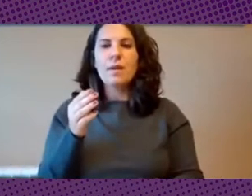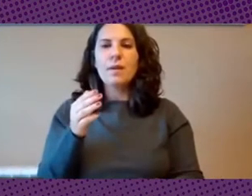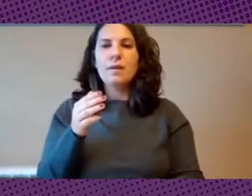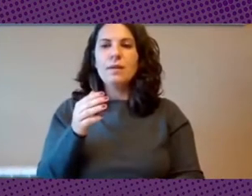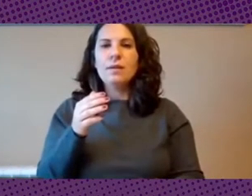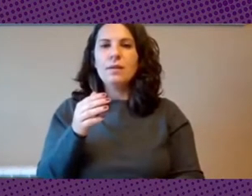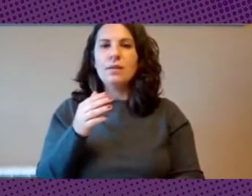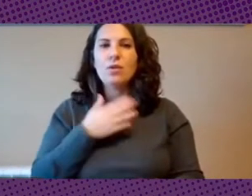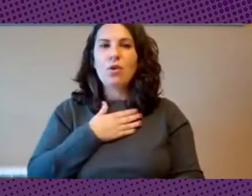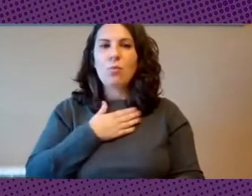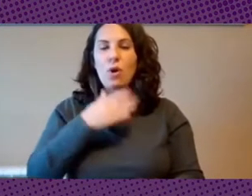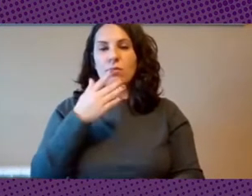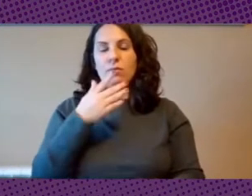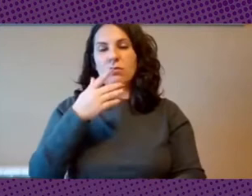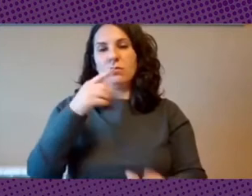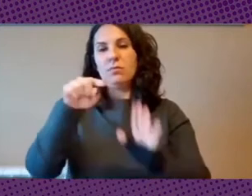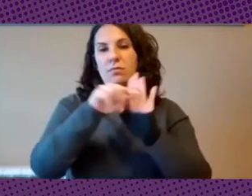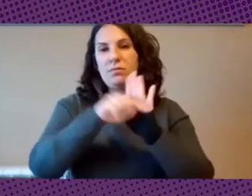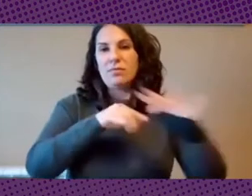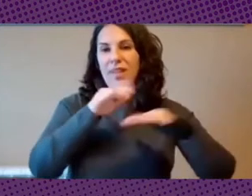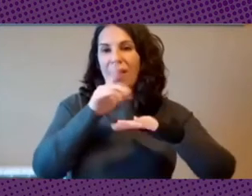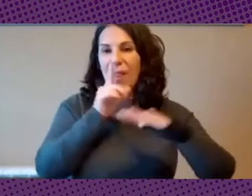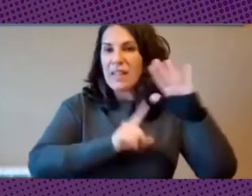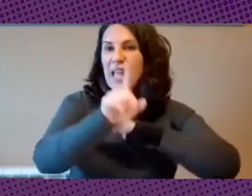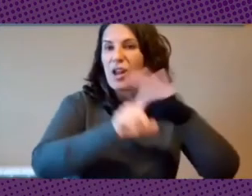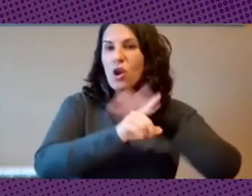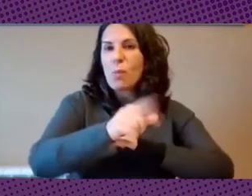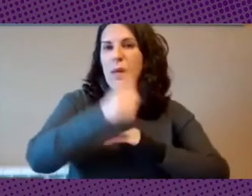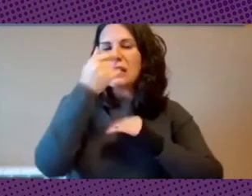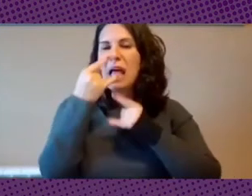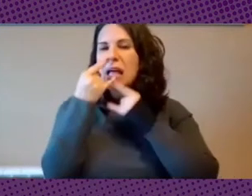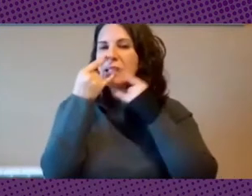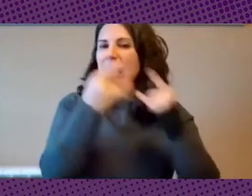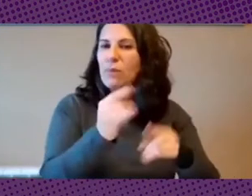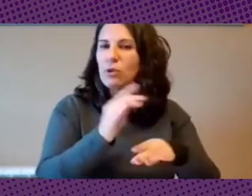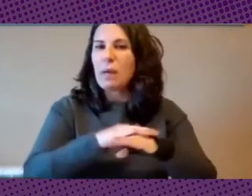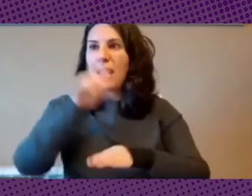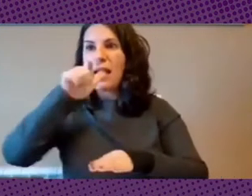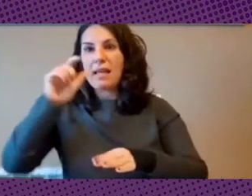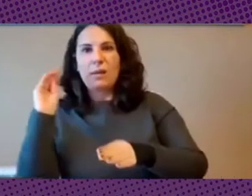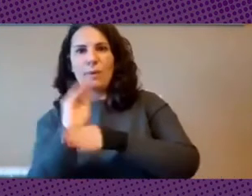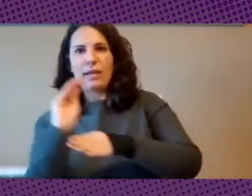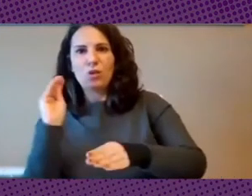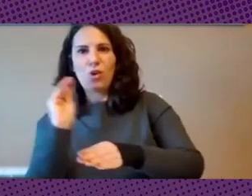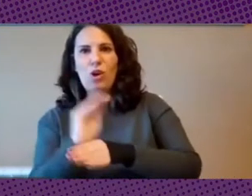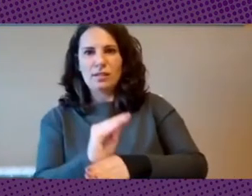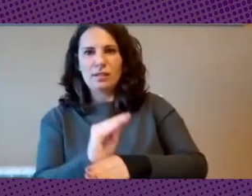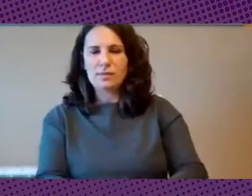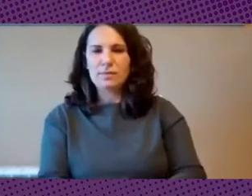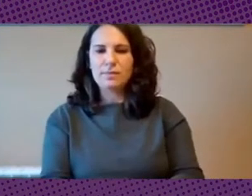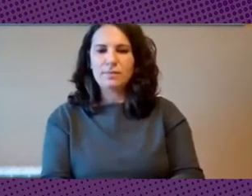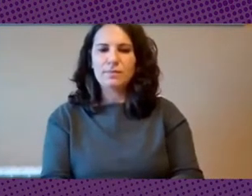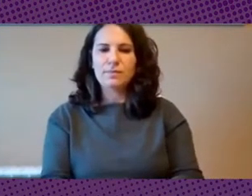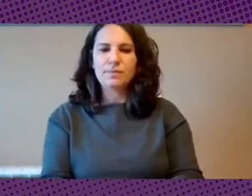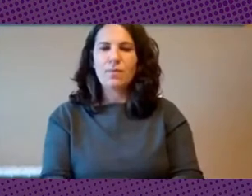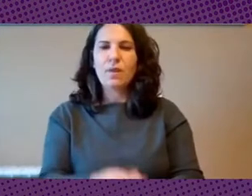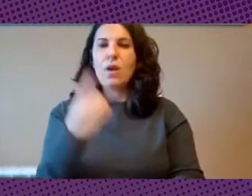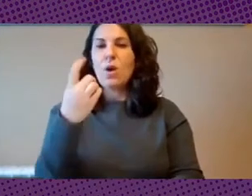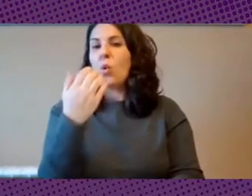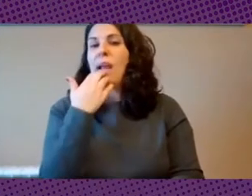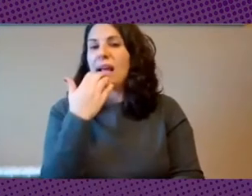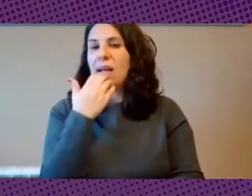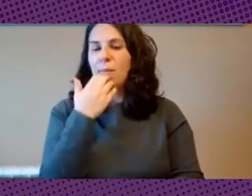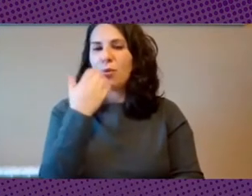investors. And I wanted to give you an example. I was I was looking at Uruguay this morning because I used to live in Latin